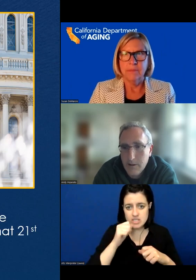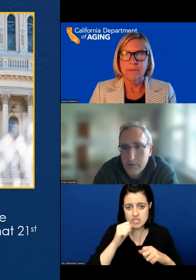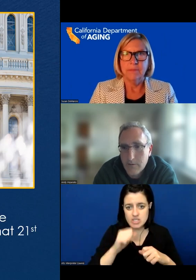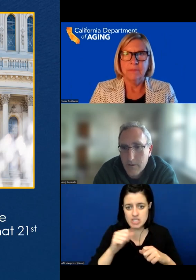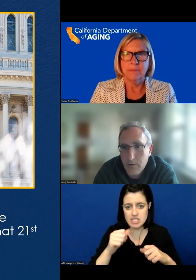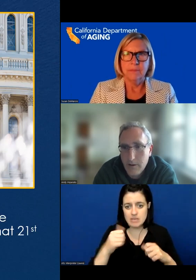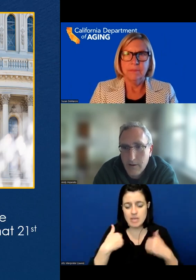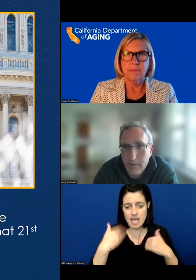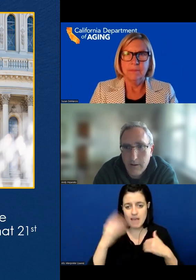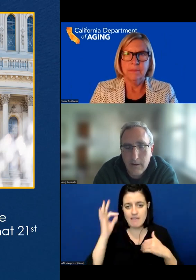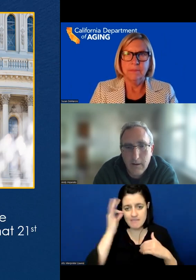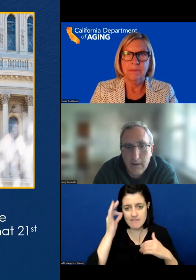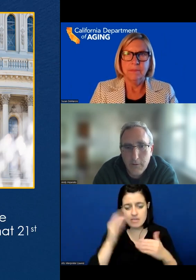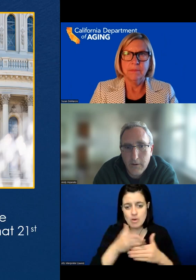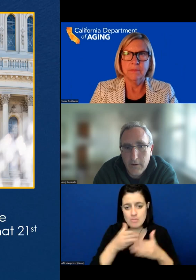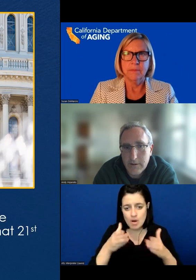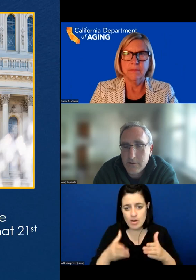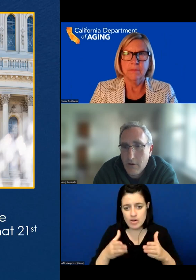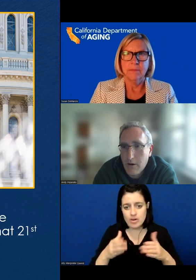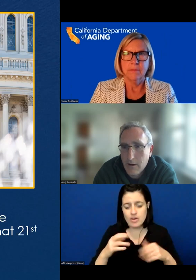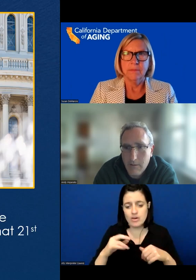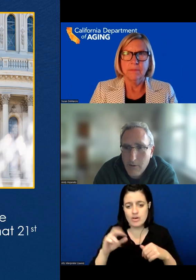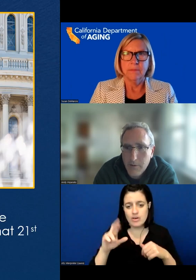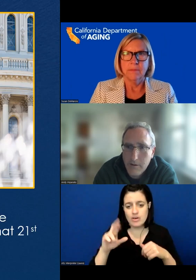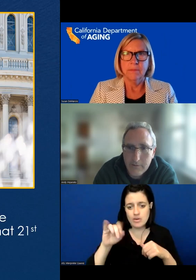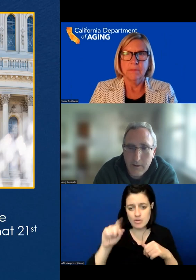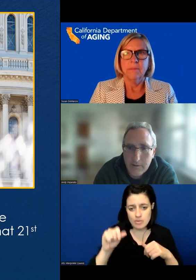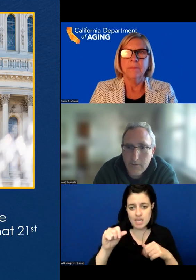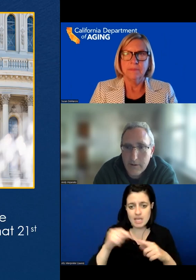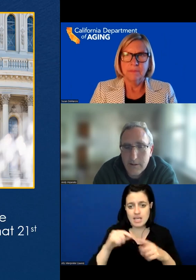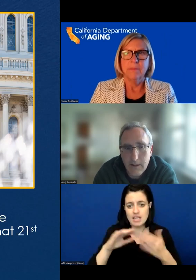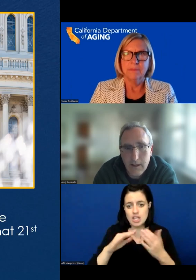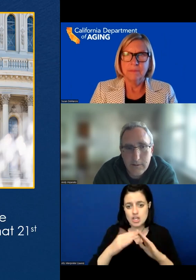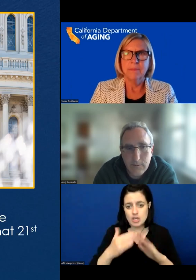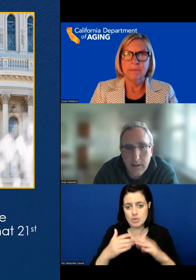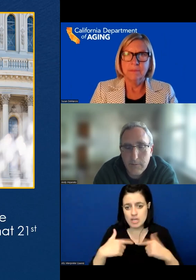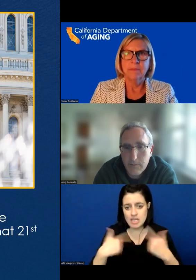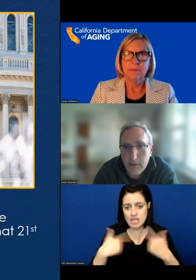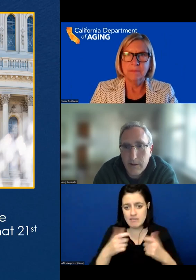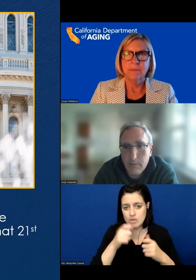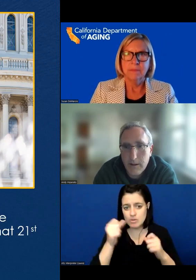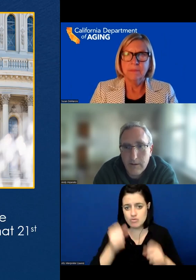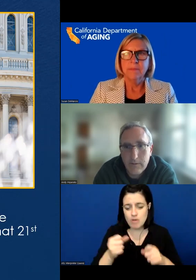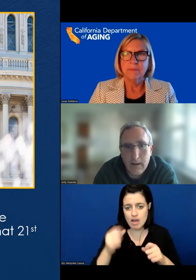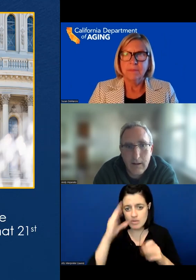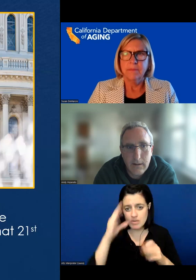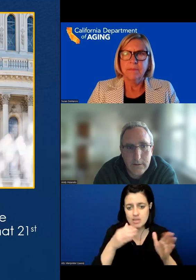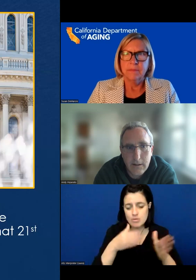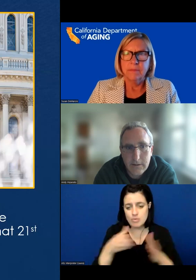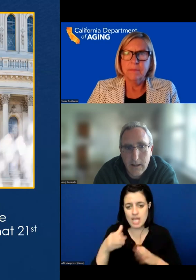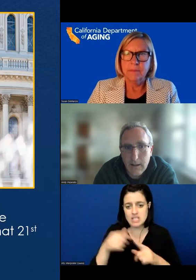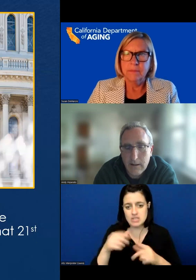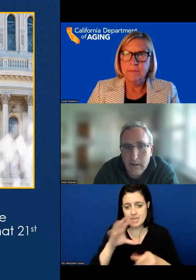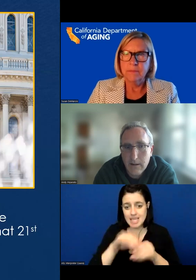in the Administration for Community Living who are very strong, and I'm hoping there's ways for us to engage with them as we think about this day and